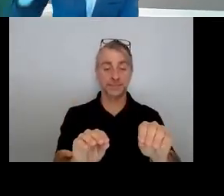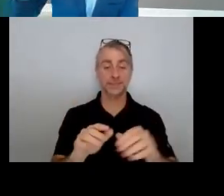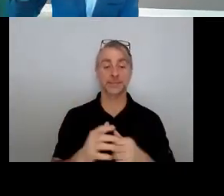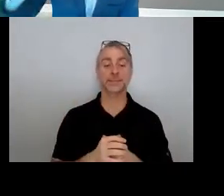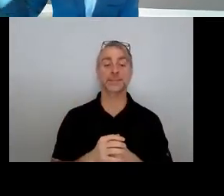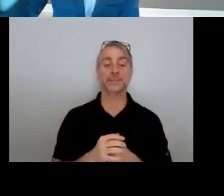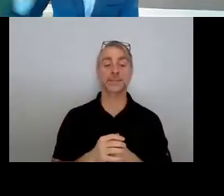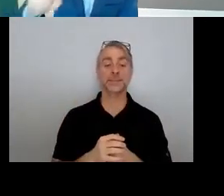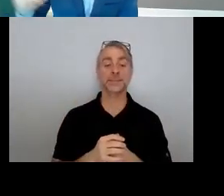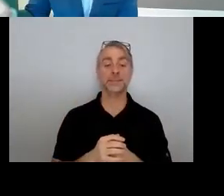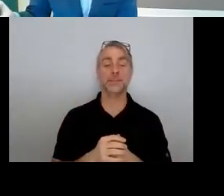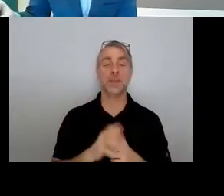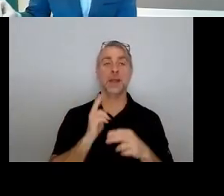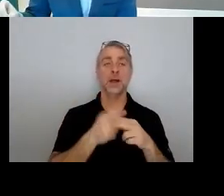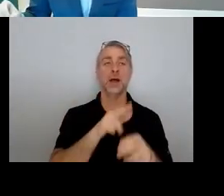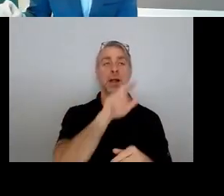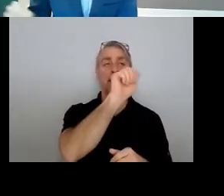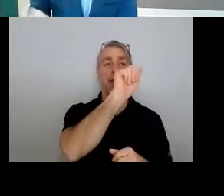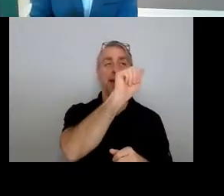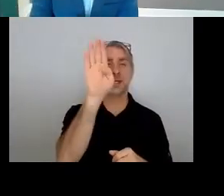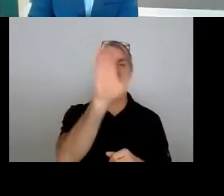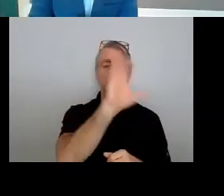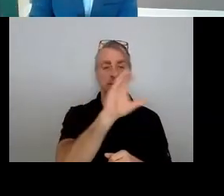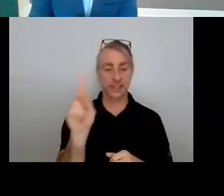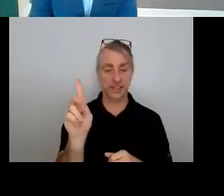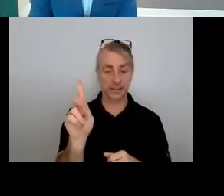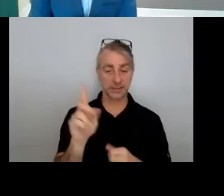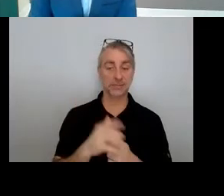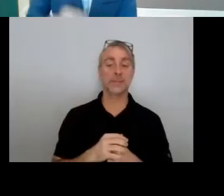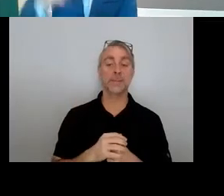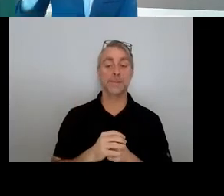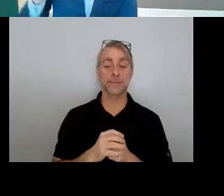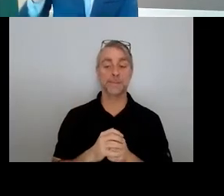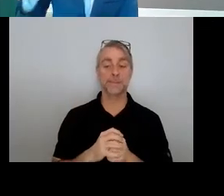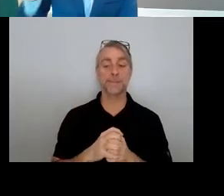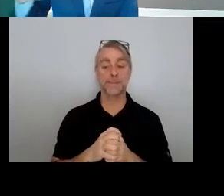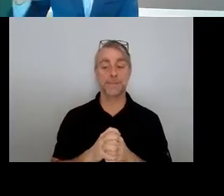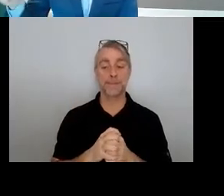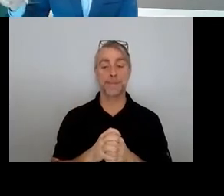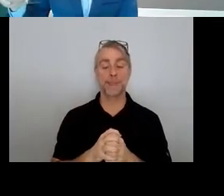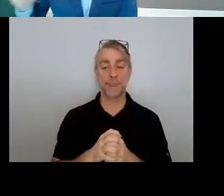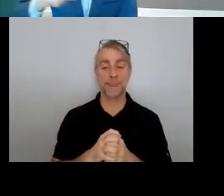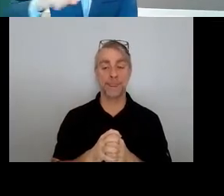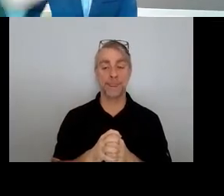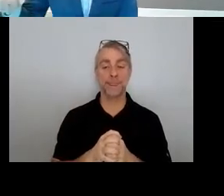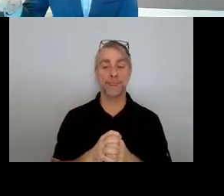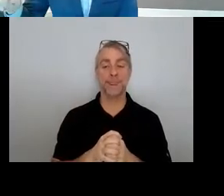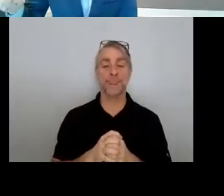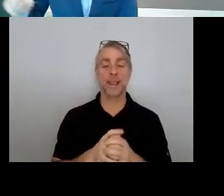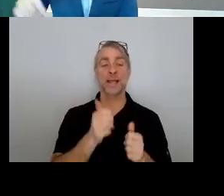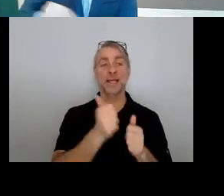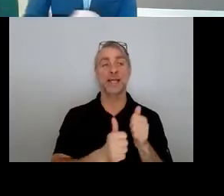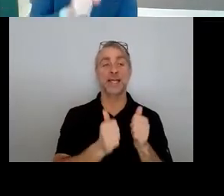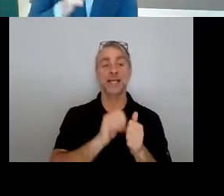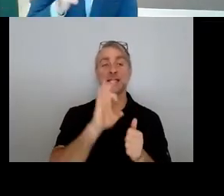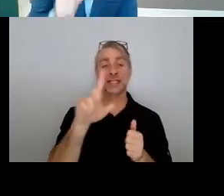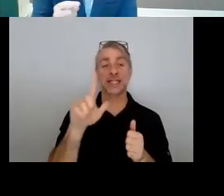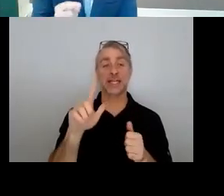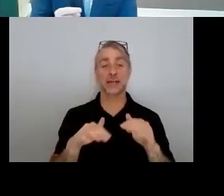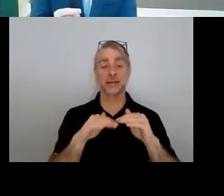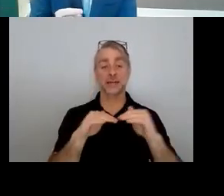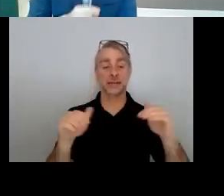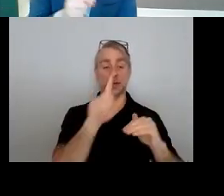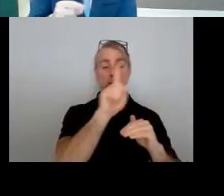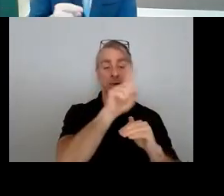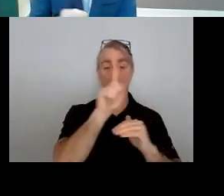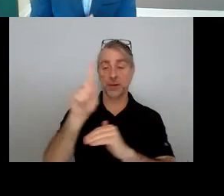those as A, B, C, and D. And then we take 1 over each of those cells, add all that up, and